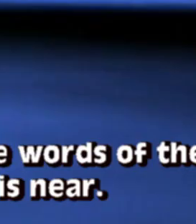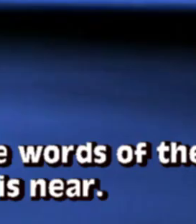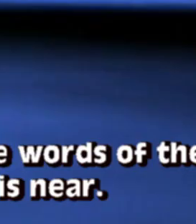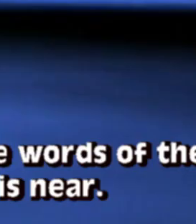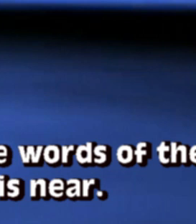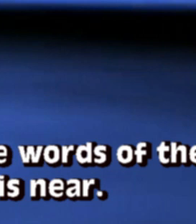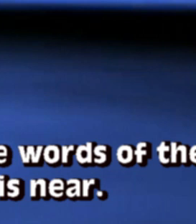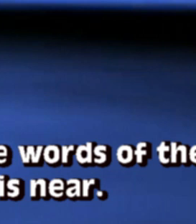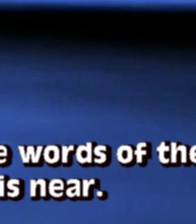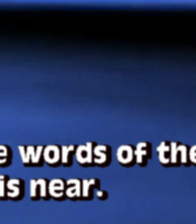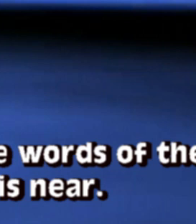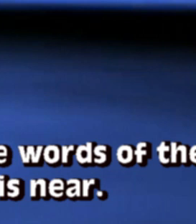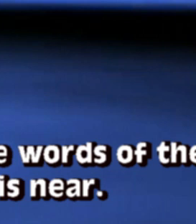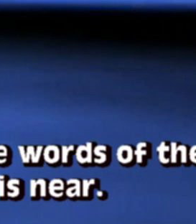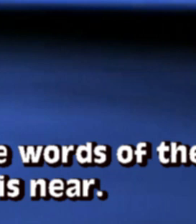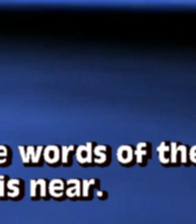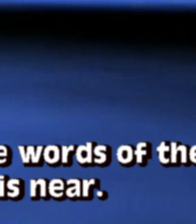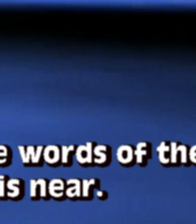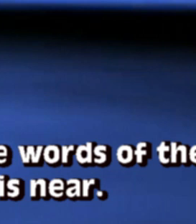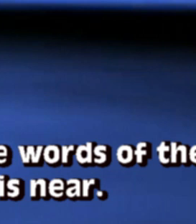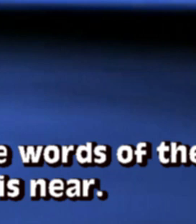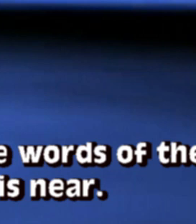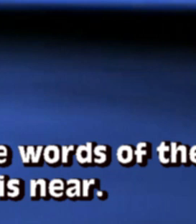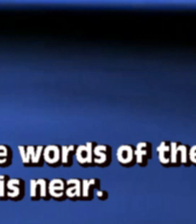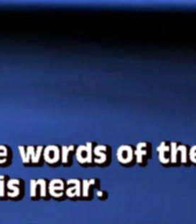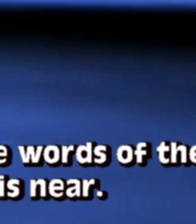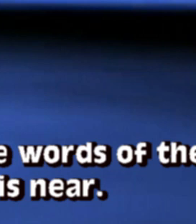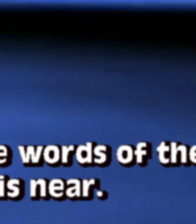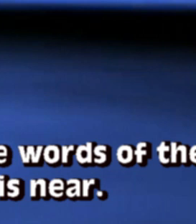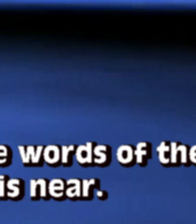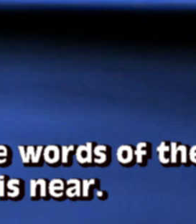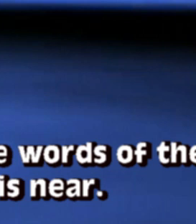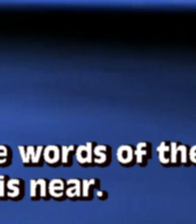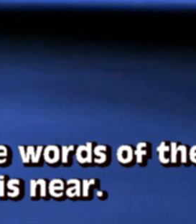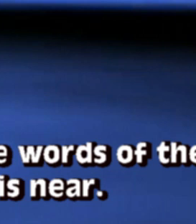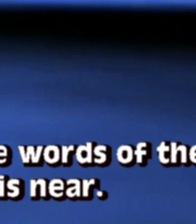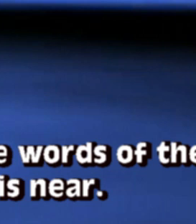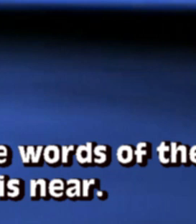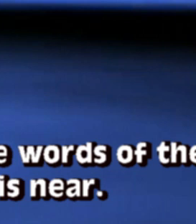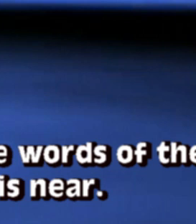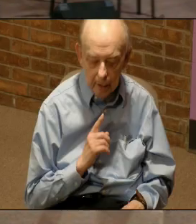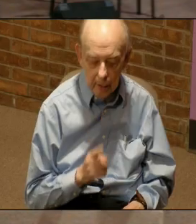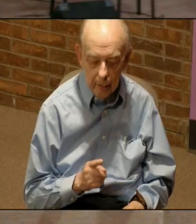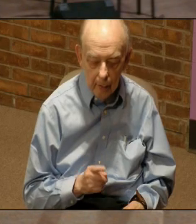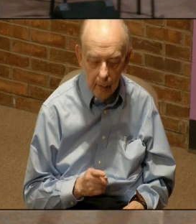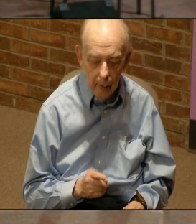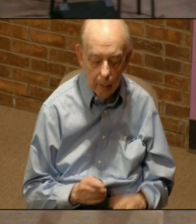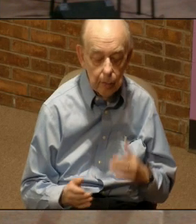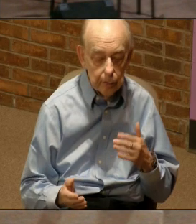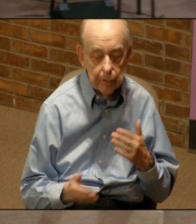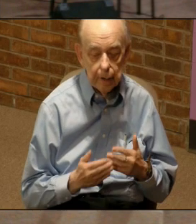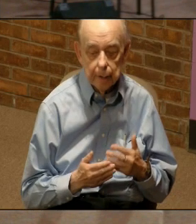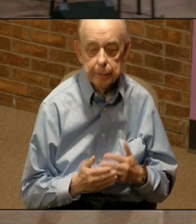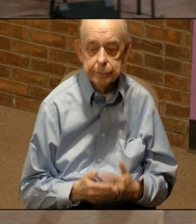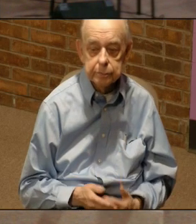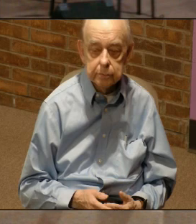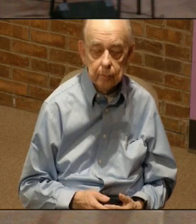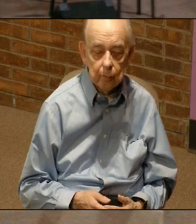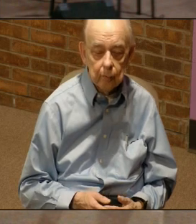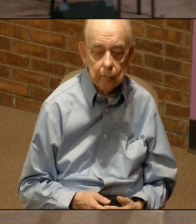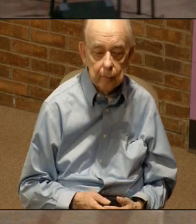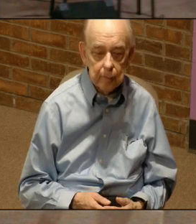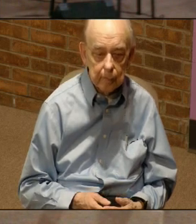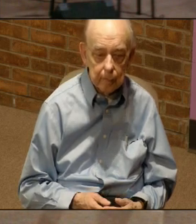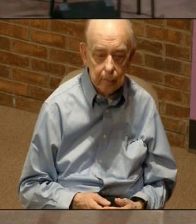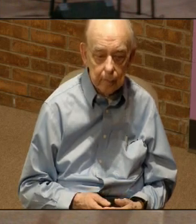words of the prophecy of this book, because the time is near.